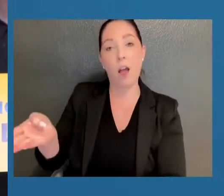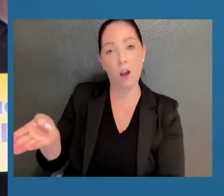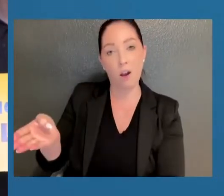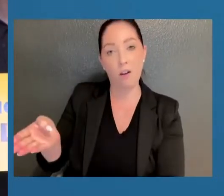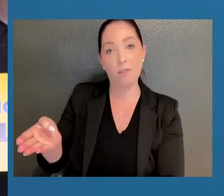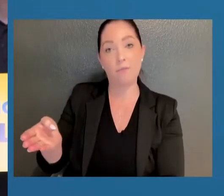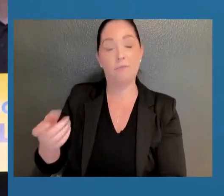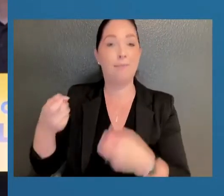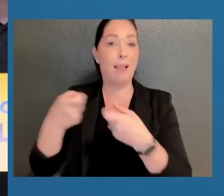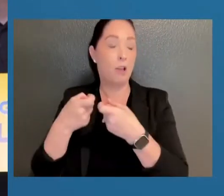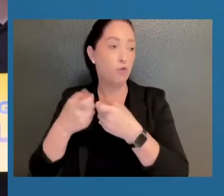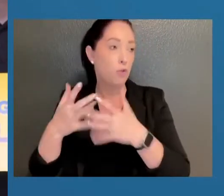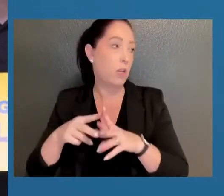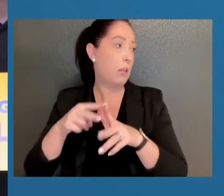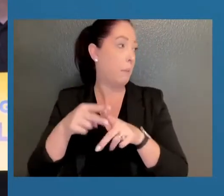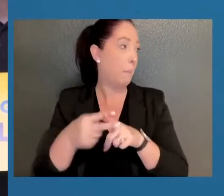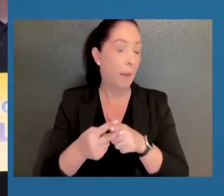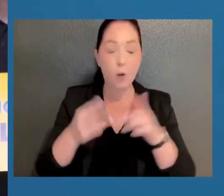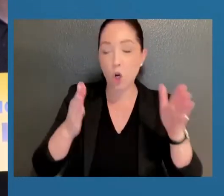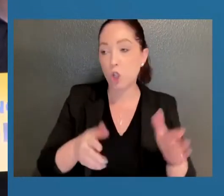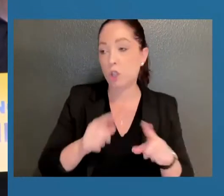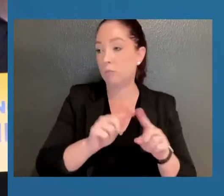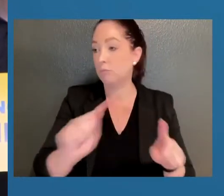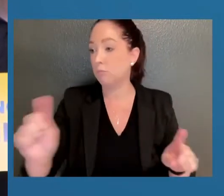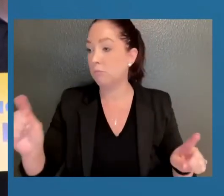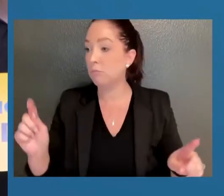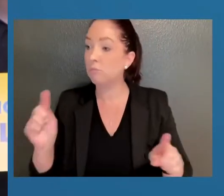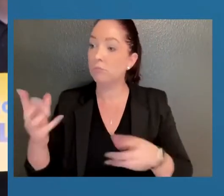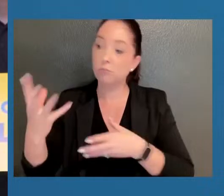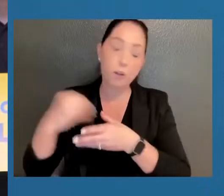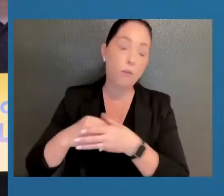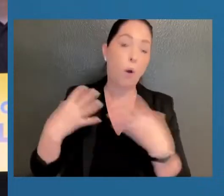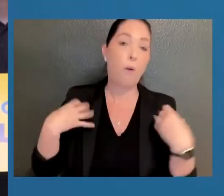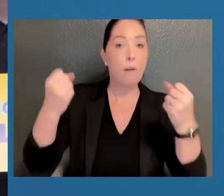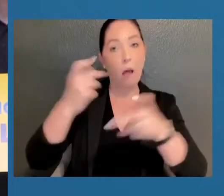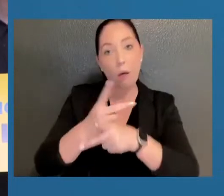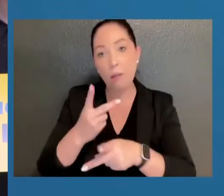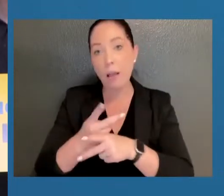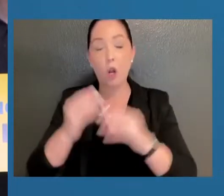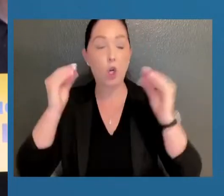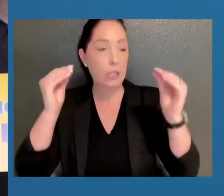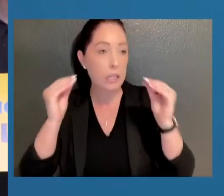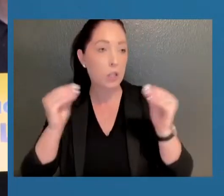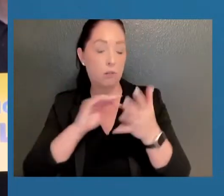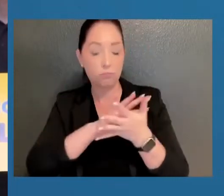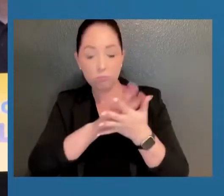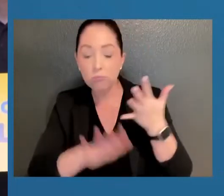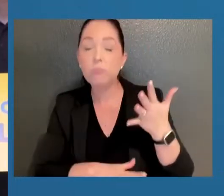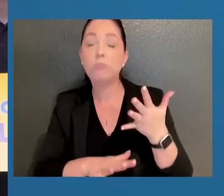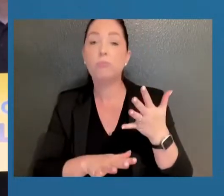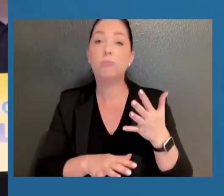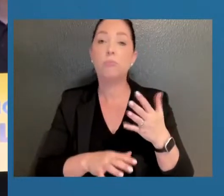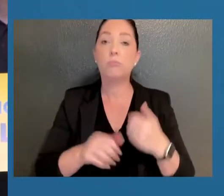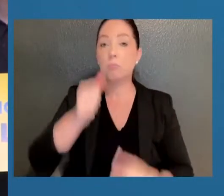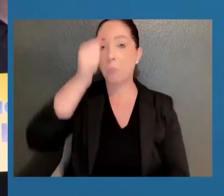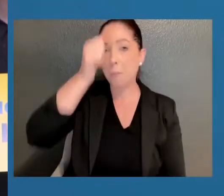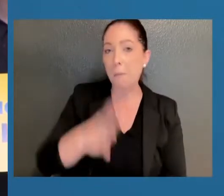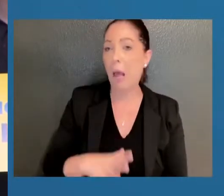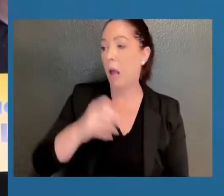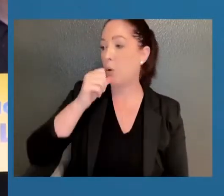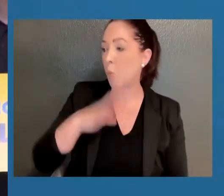electricians, many in healthcare and teaching. These are men and women who dedicate their